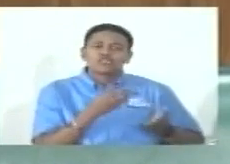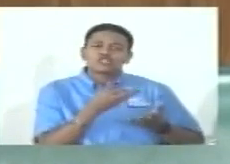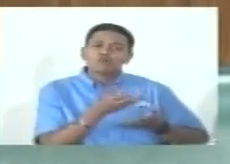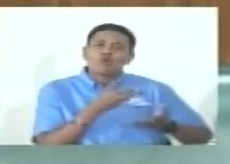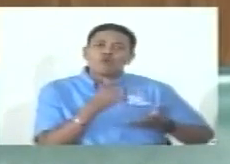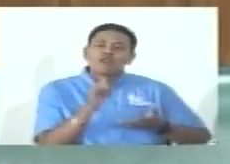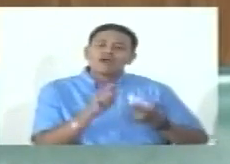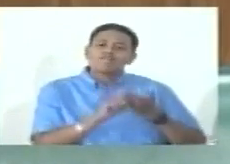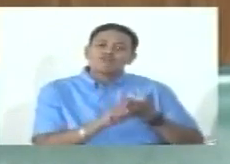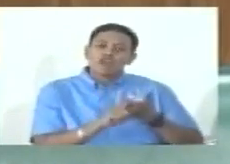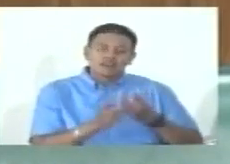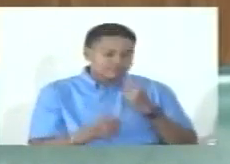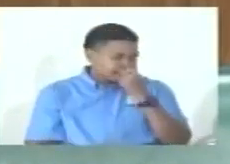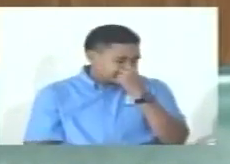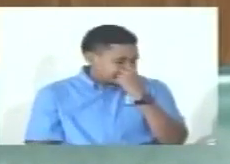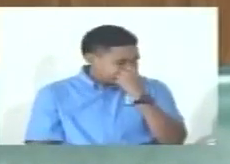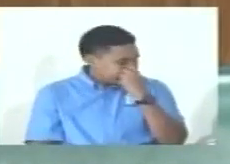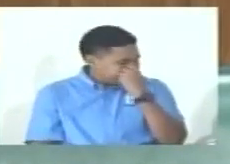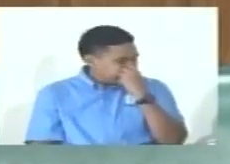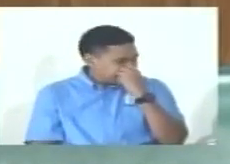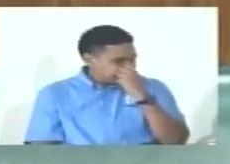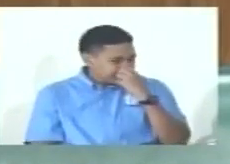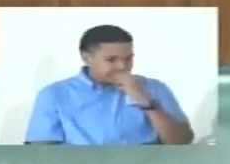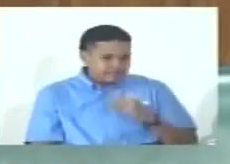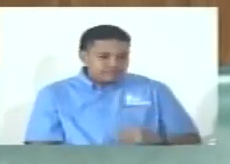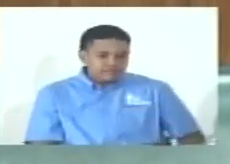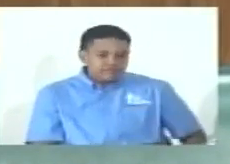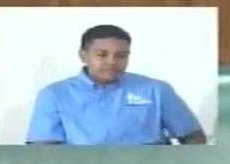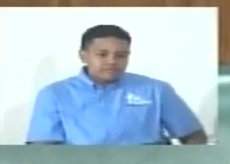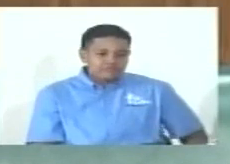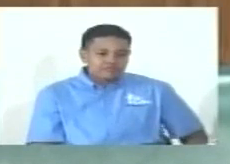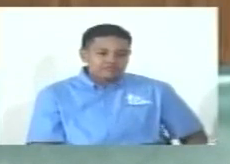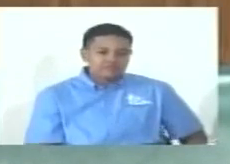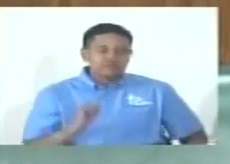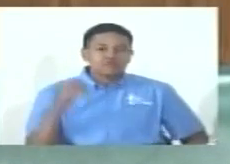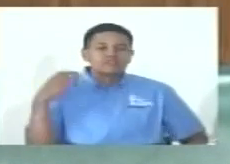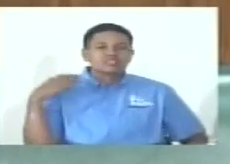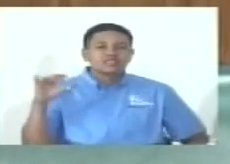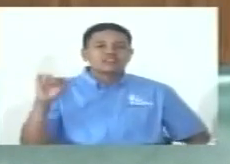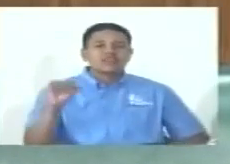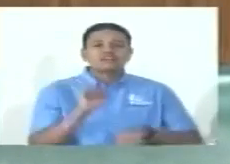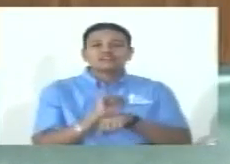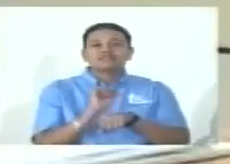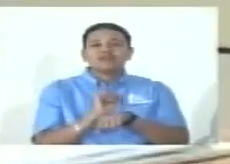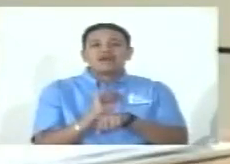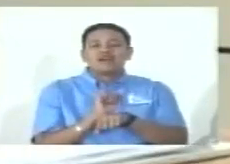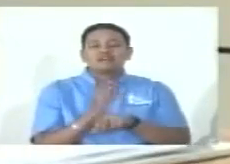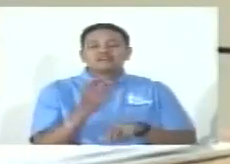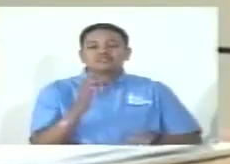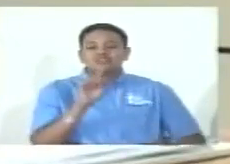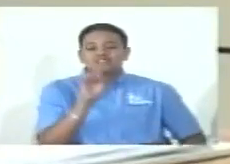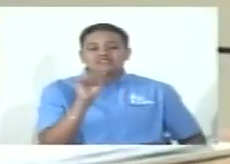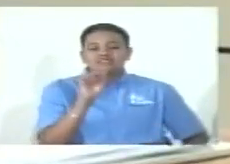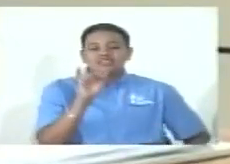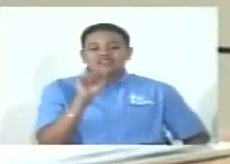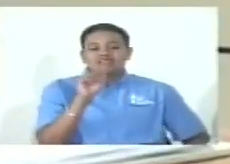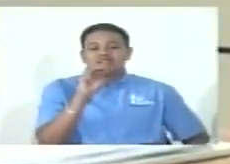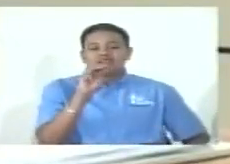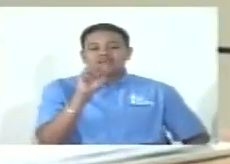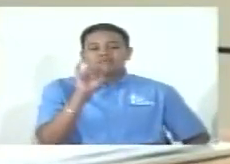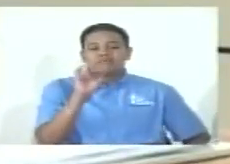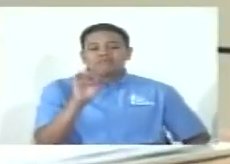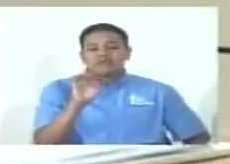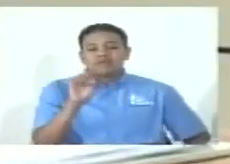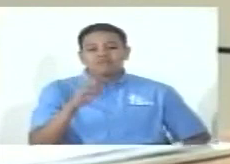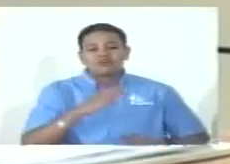friends. But she delegated that task to Xavier Mean, who I must confess has done a